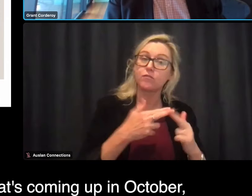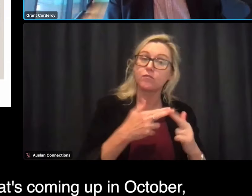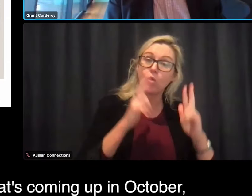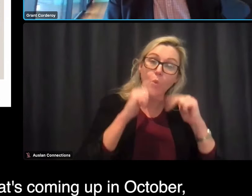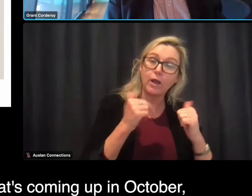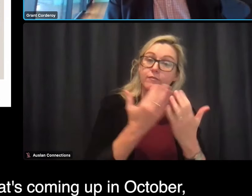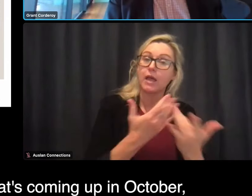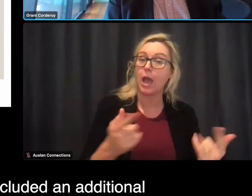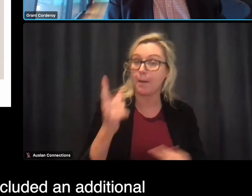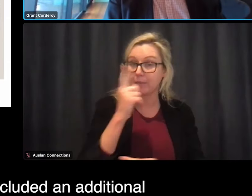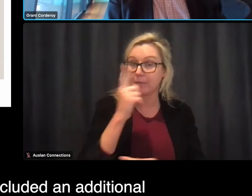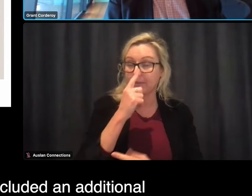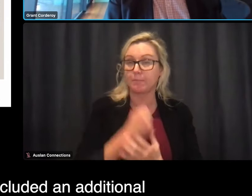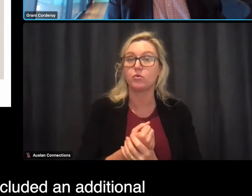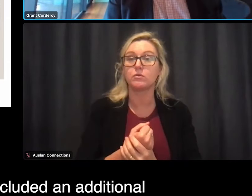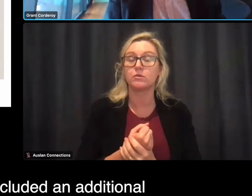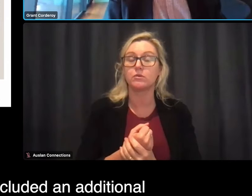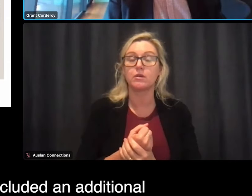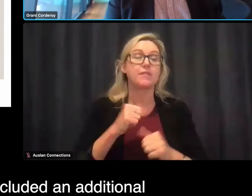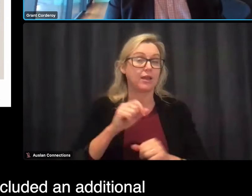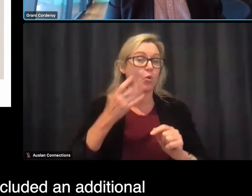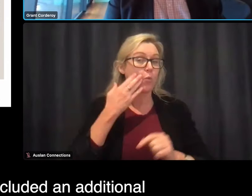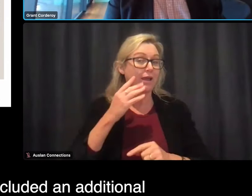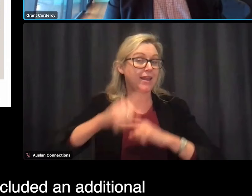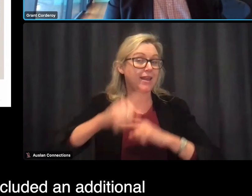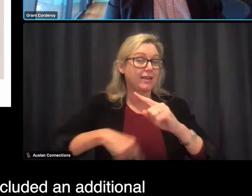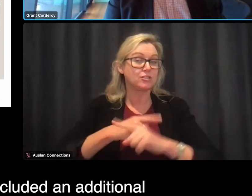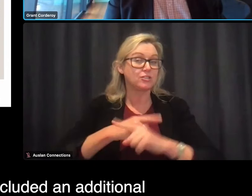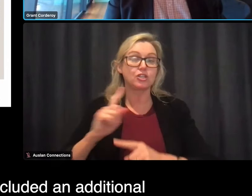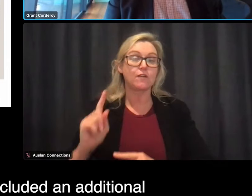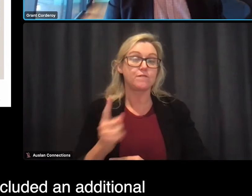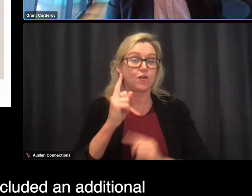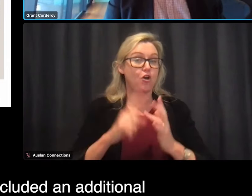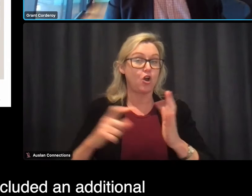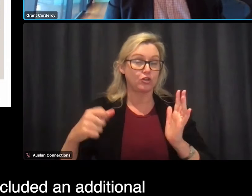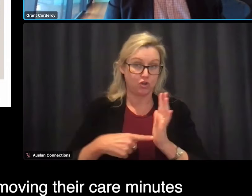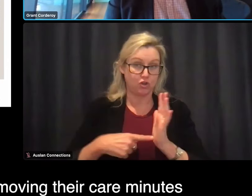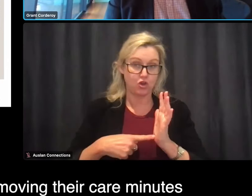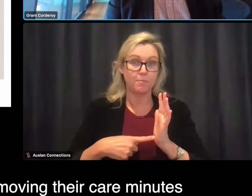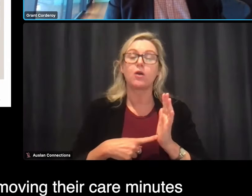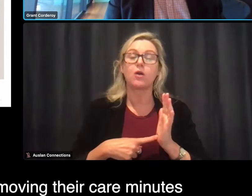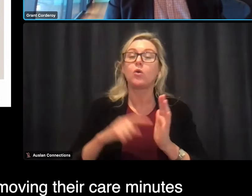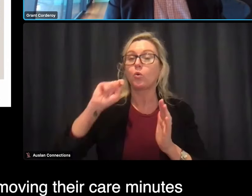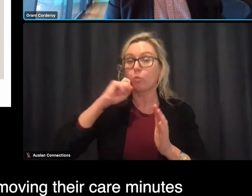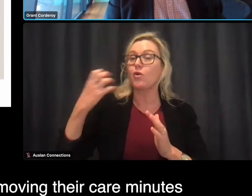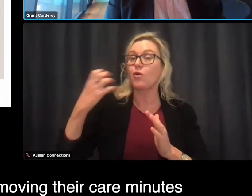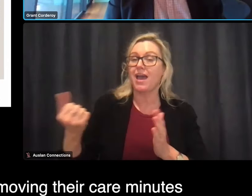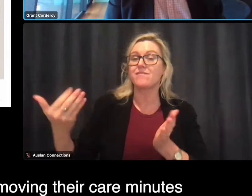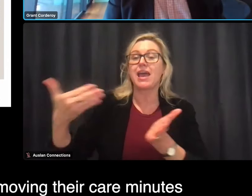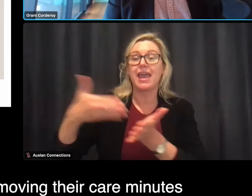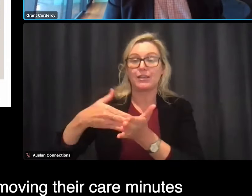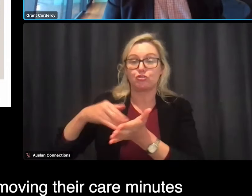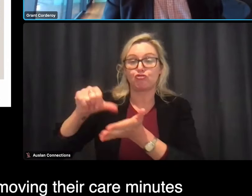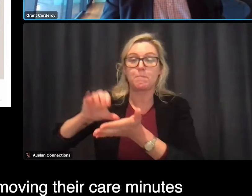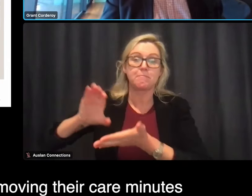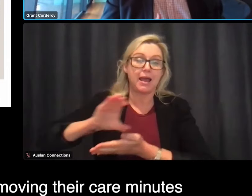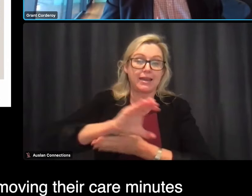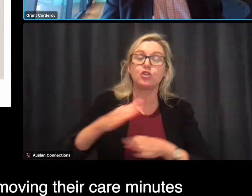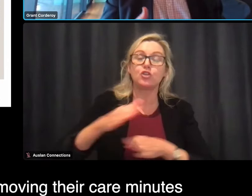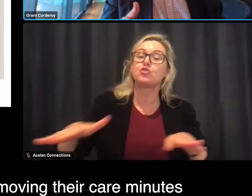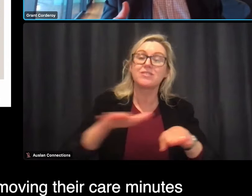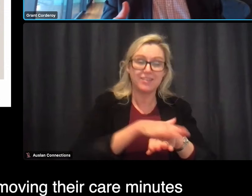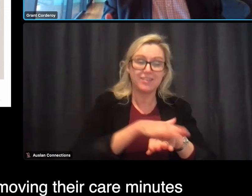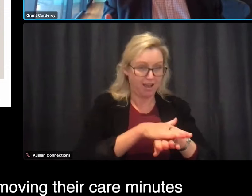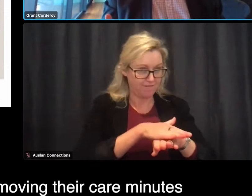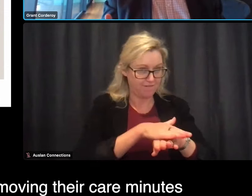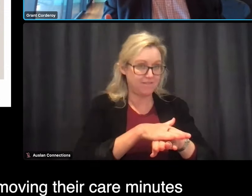up in October, the first tranche, has included an additional amount to cover providers